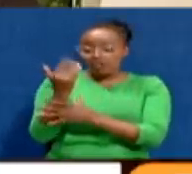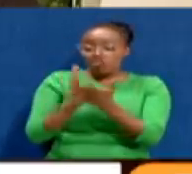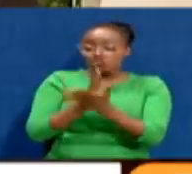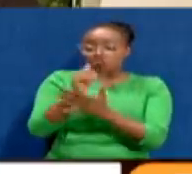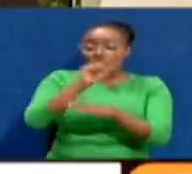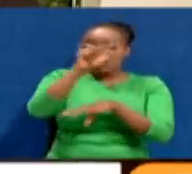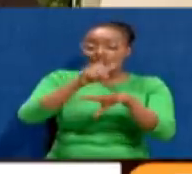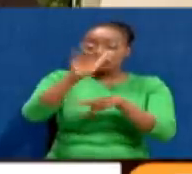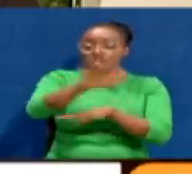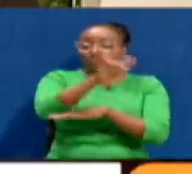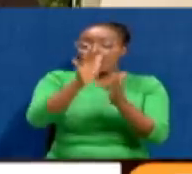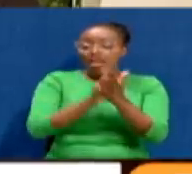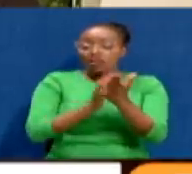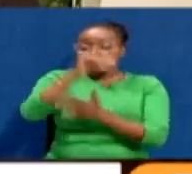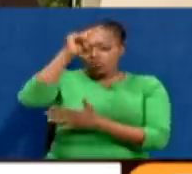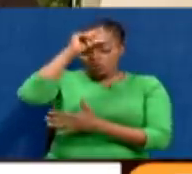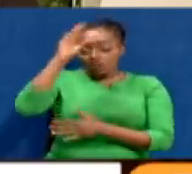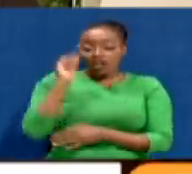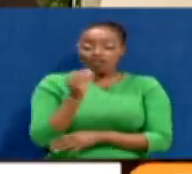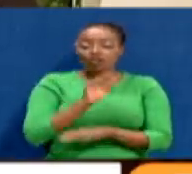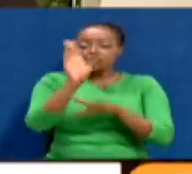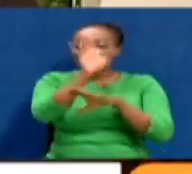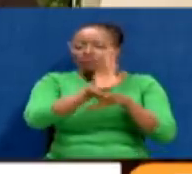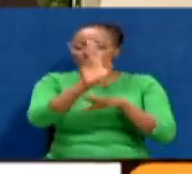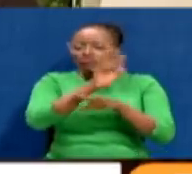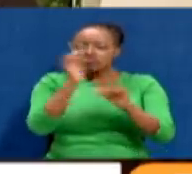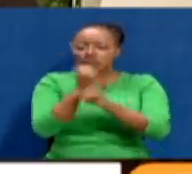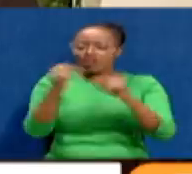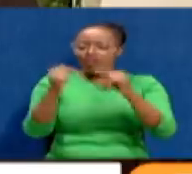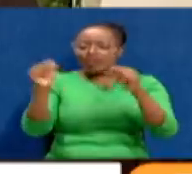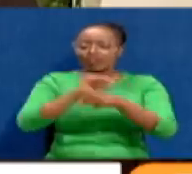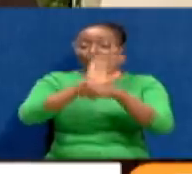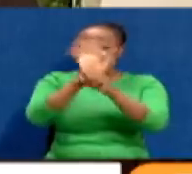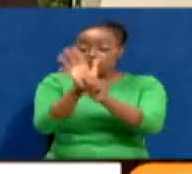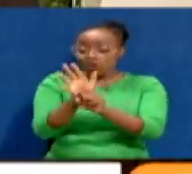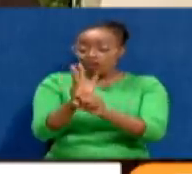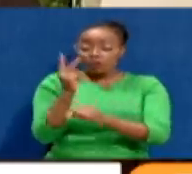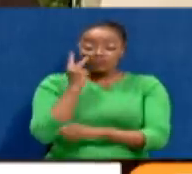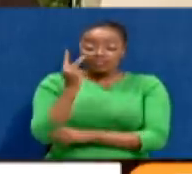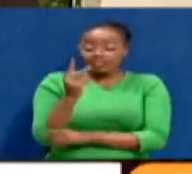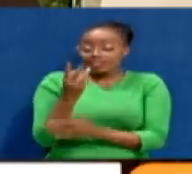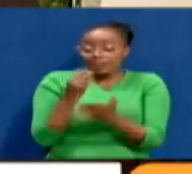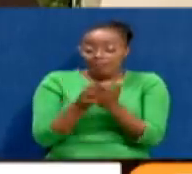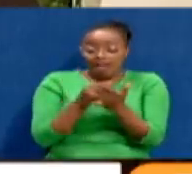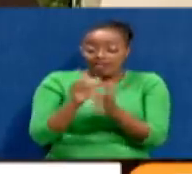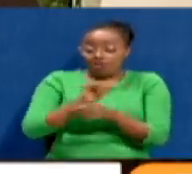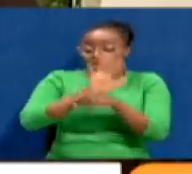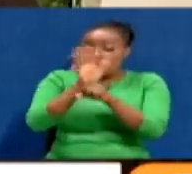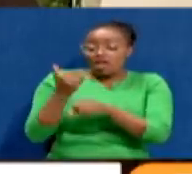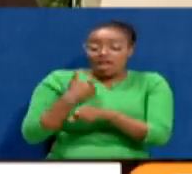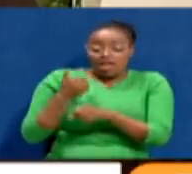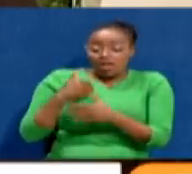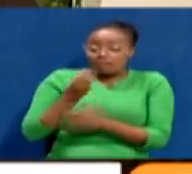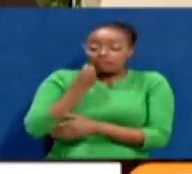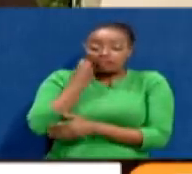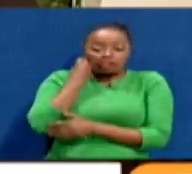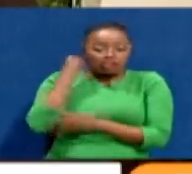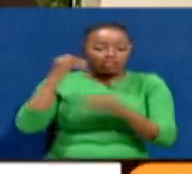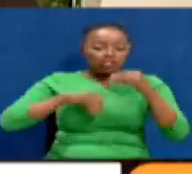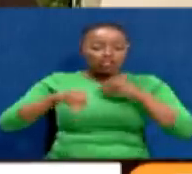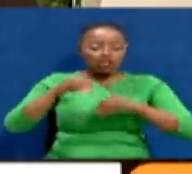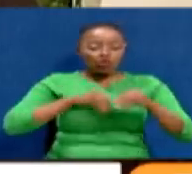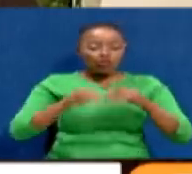the National Assembly and by our government for use to fight this pandemic. We have seen those COVID funds ending up in people's pockets to